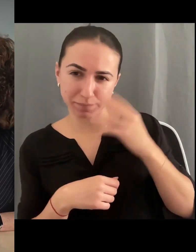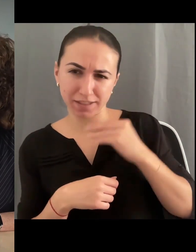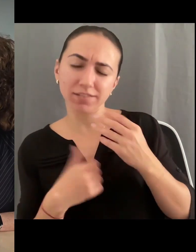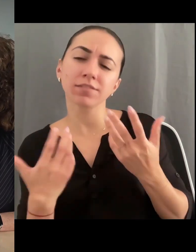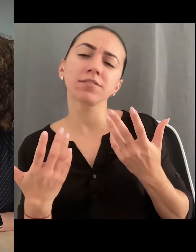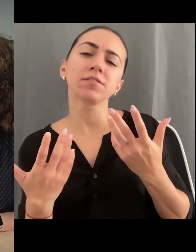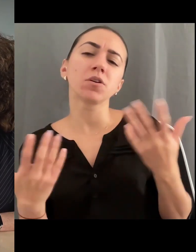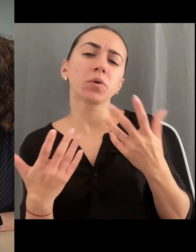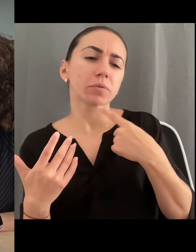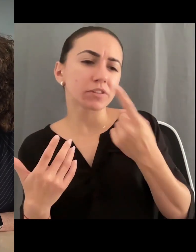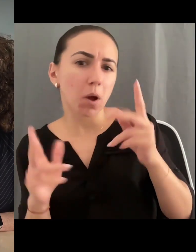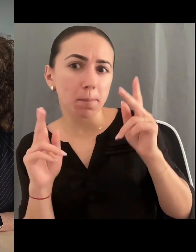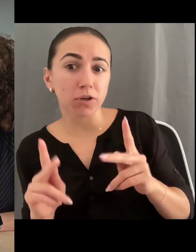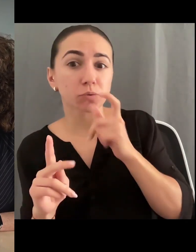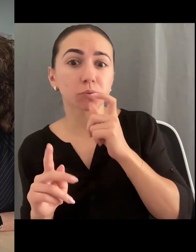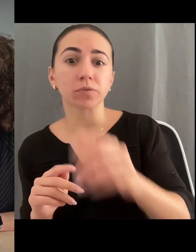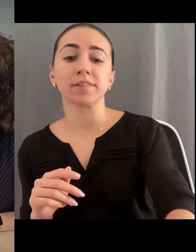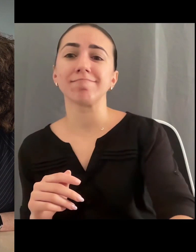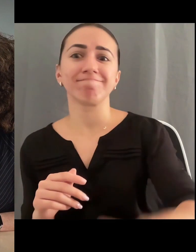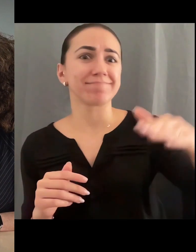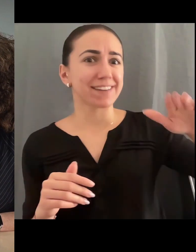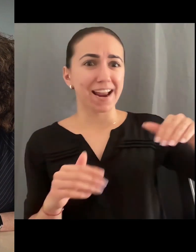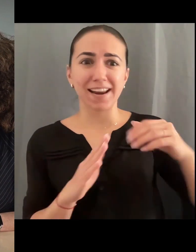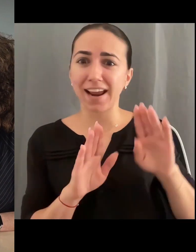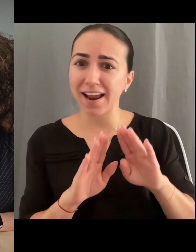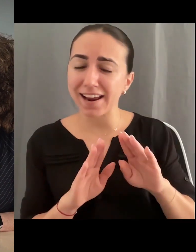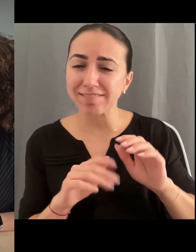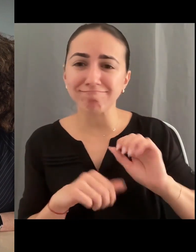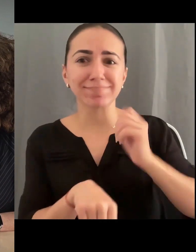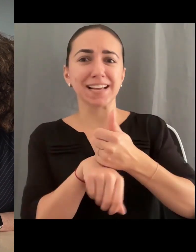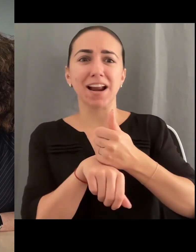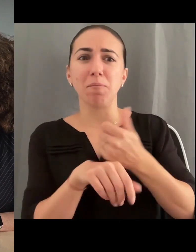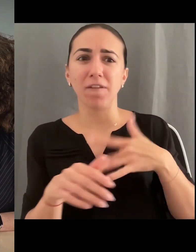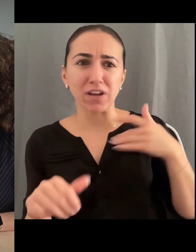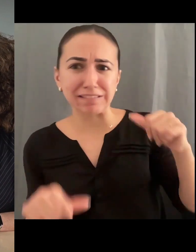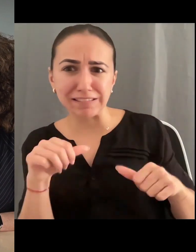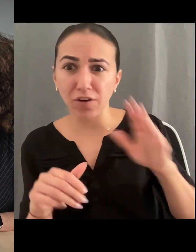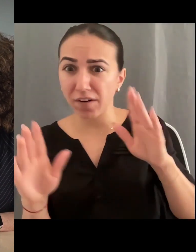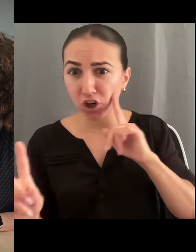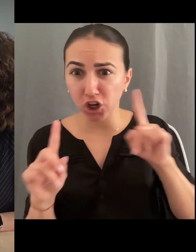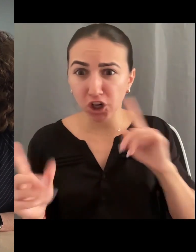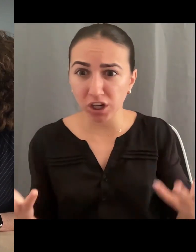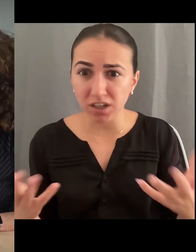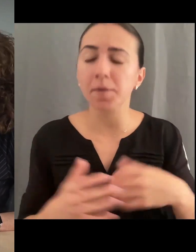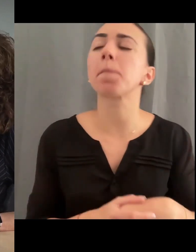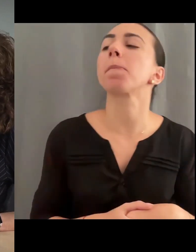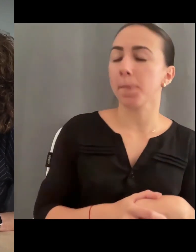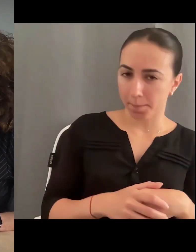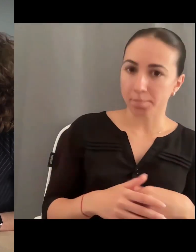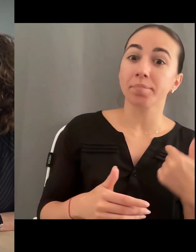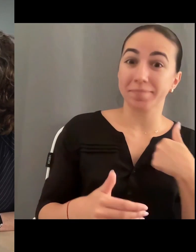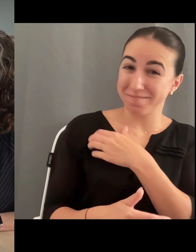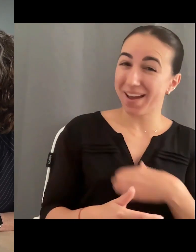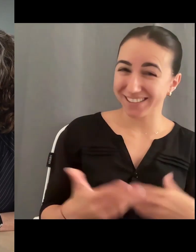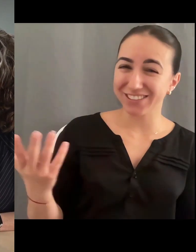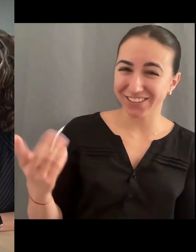would you tell somebody who either hasn't opened an ABLE account, is hesitant, or maybe has never even heard about the program? Well, that's what I do as an ambassador,